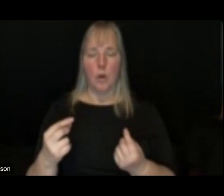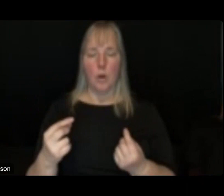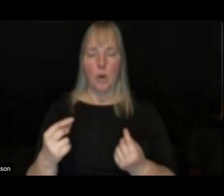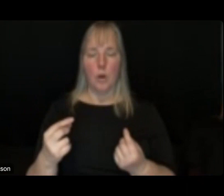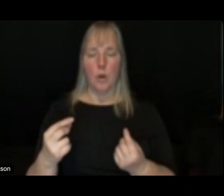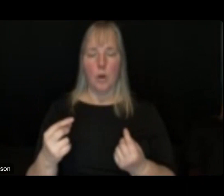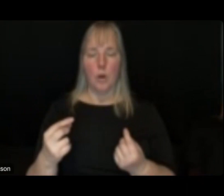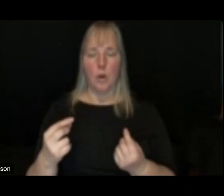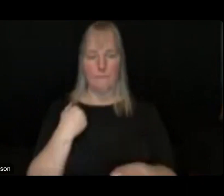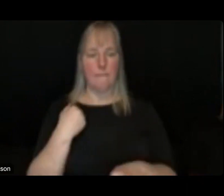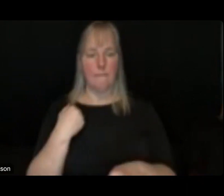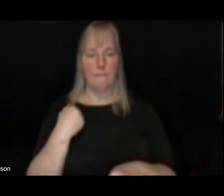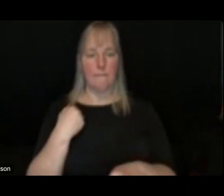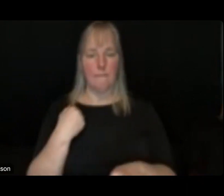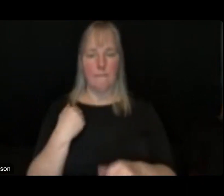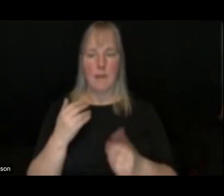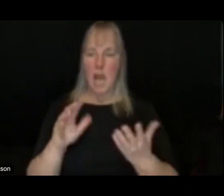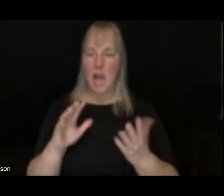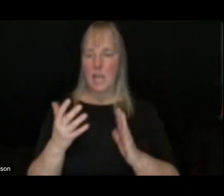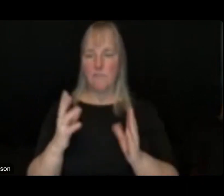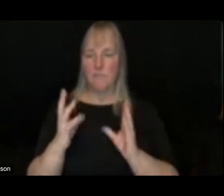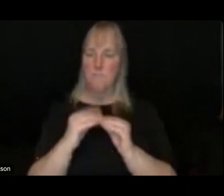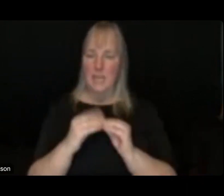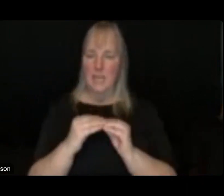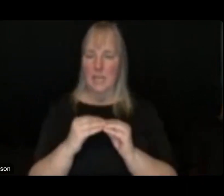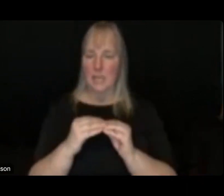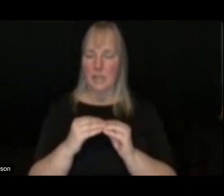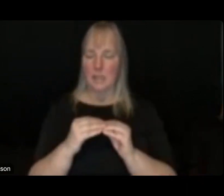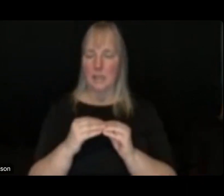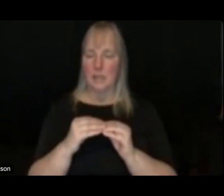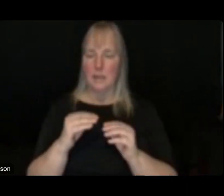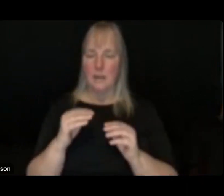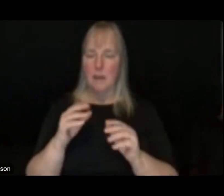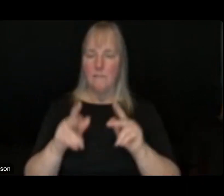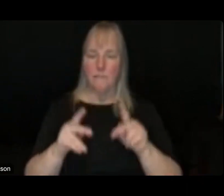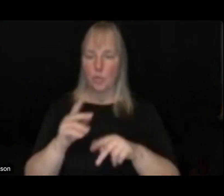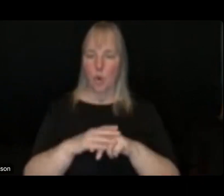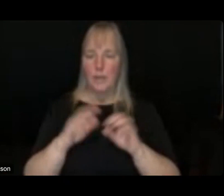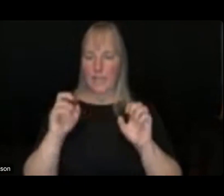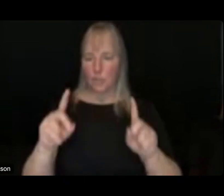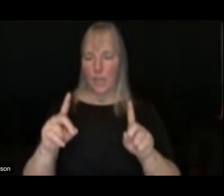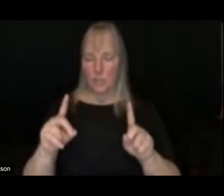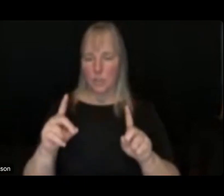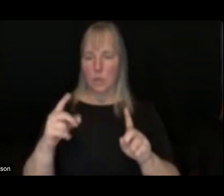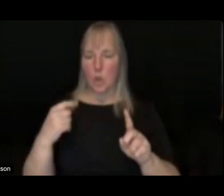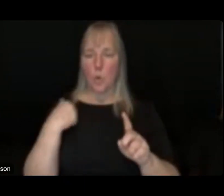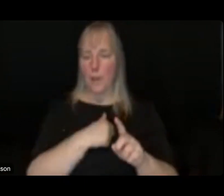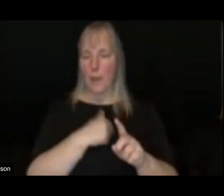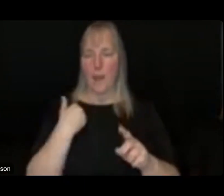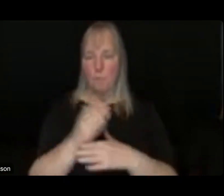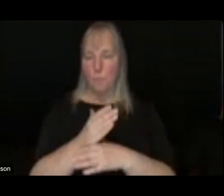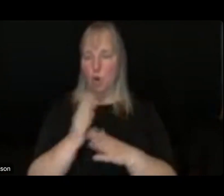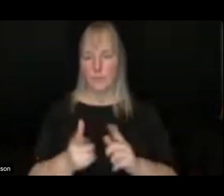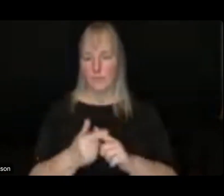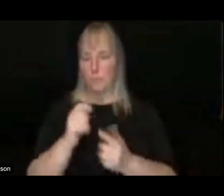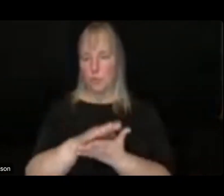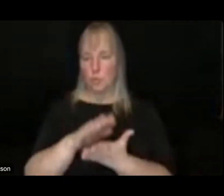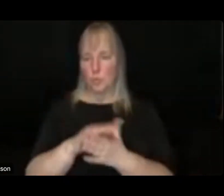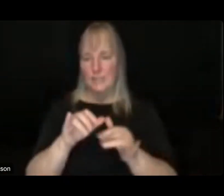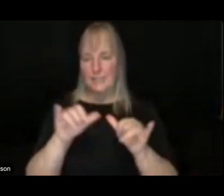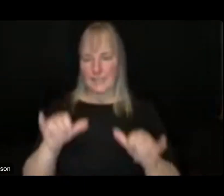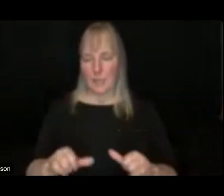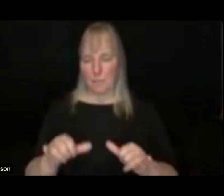a kind of meeting just focused on education. So we have our partners from the school system. I think there's a team is going to